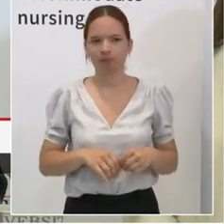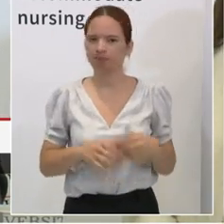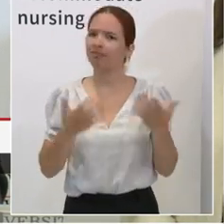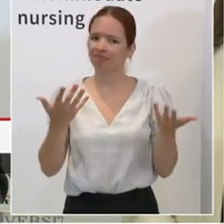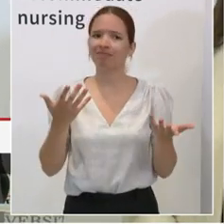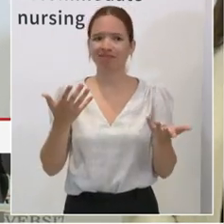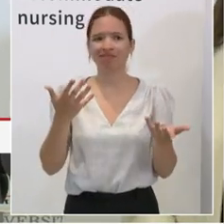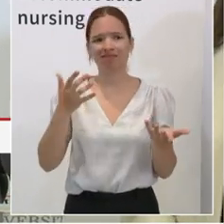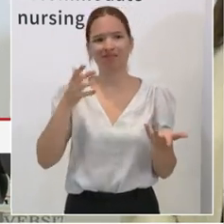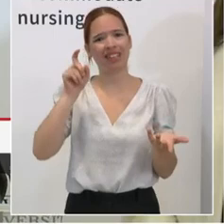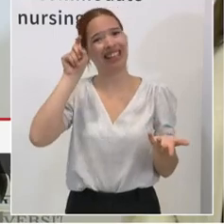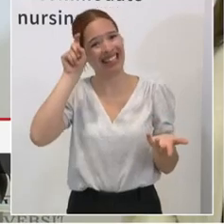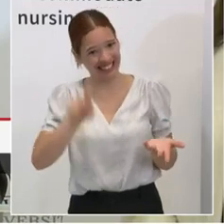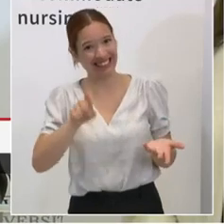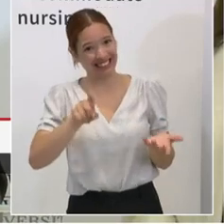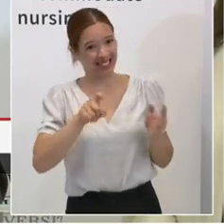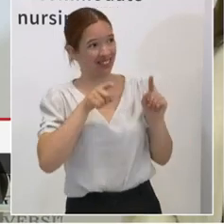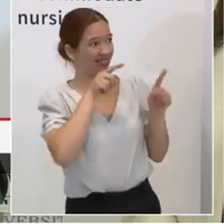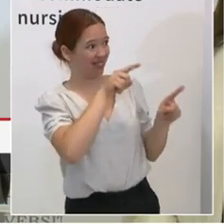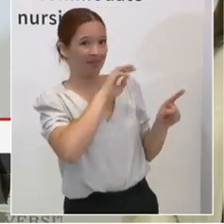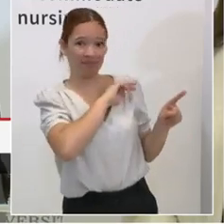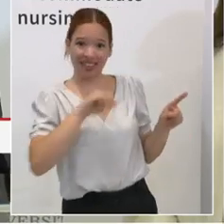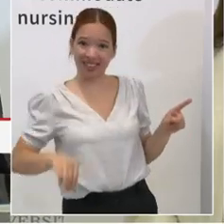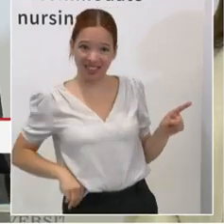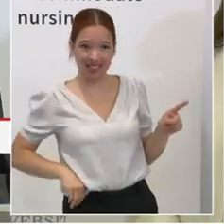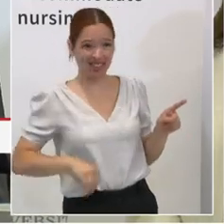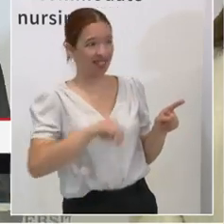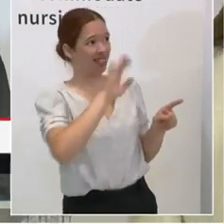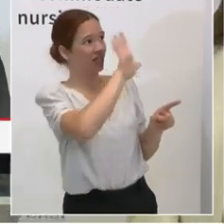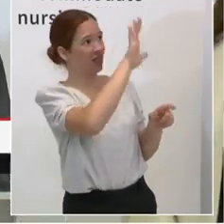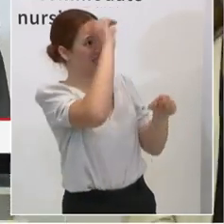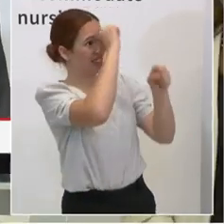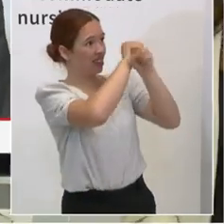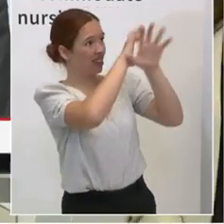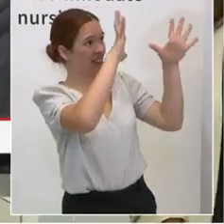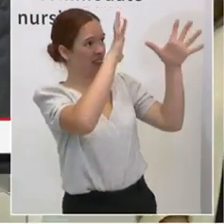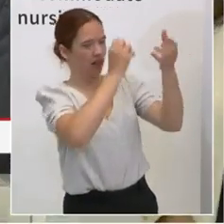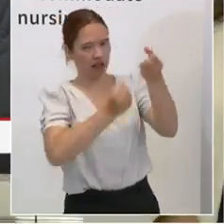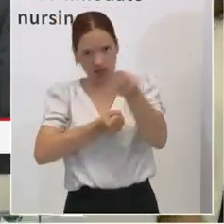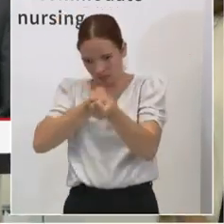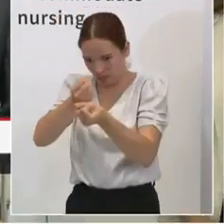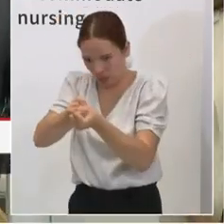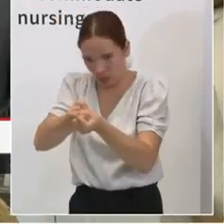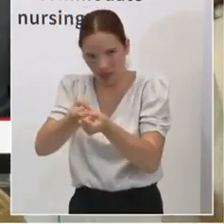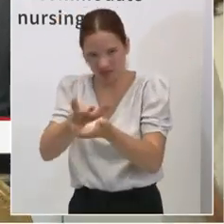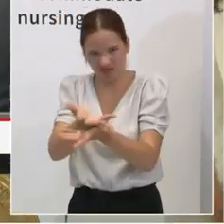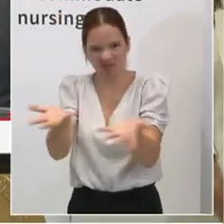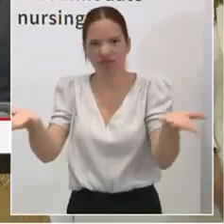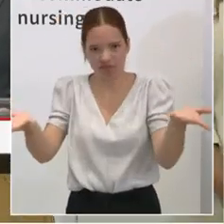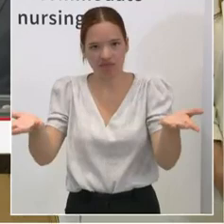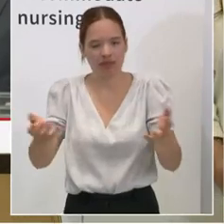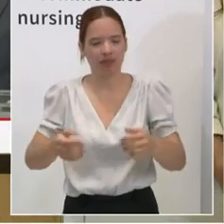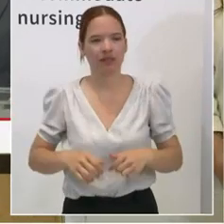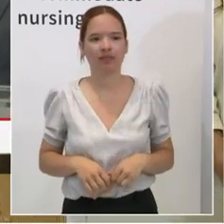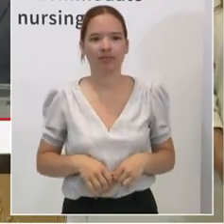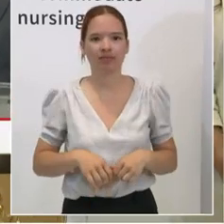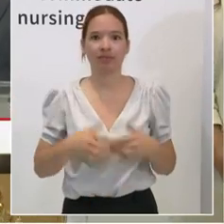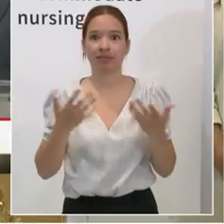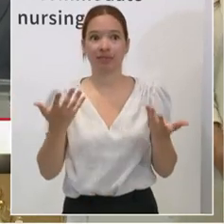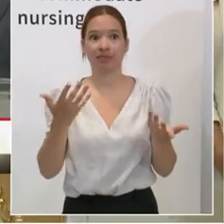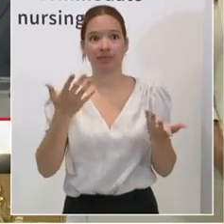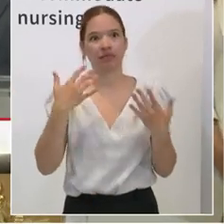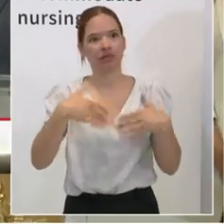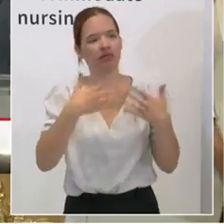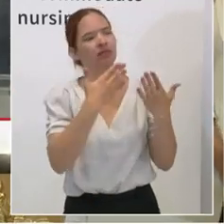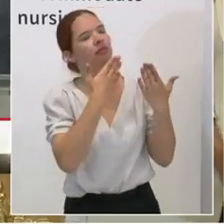equity vision and her support. On behalf of President Frederick and the Howard University community, I would like to thank